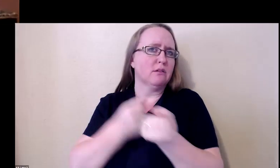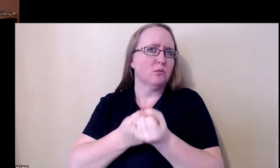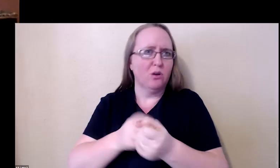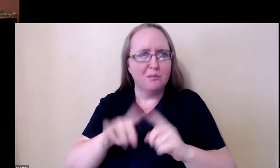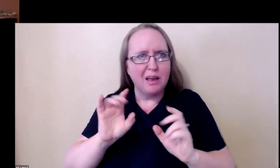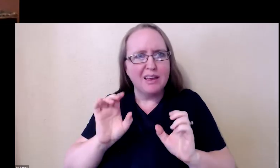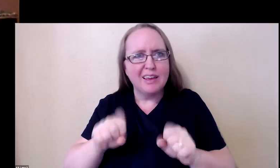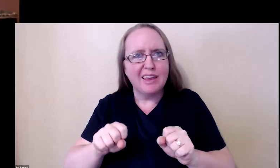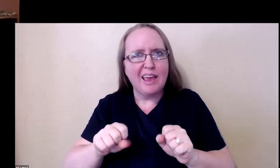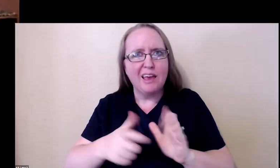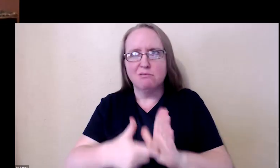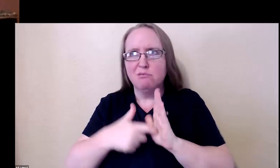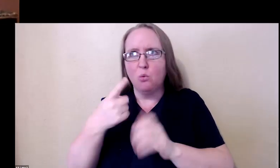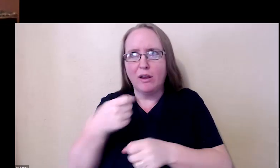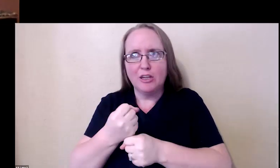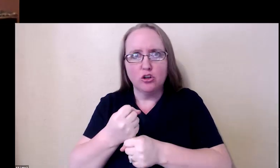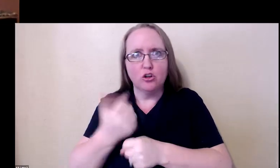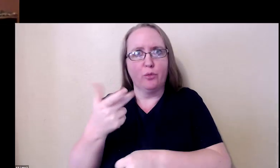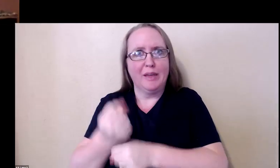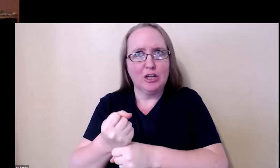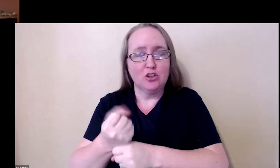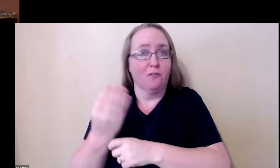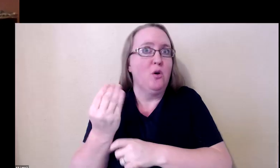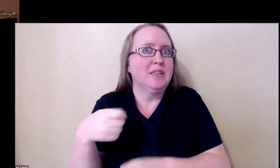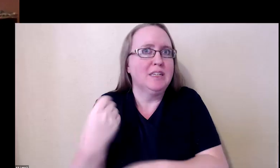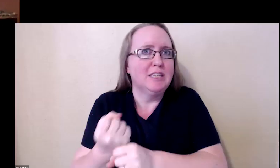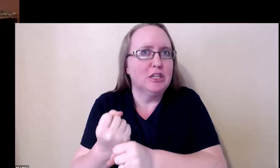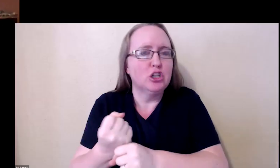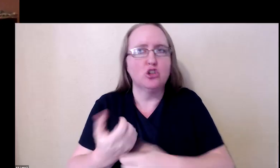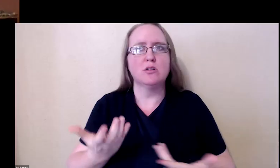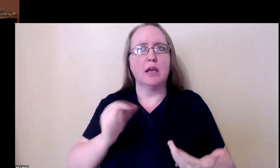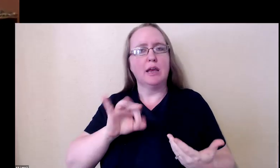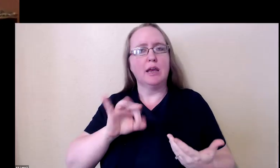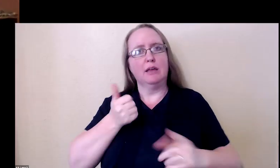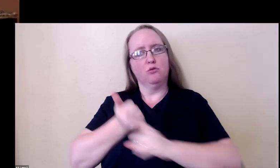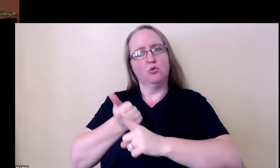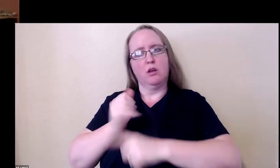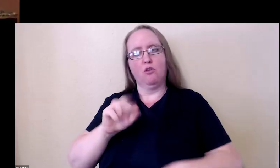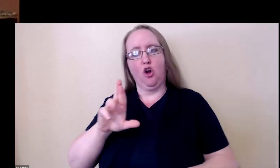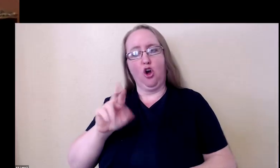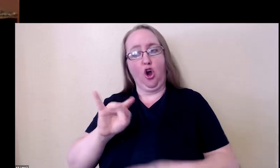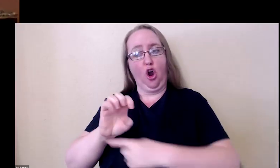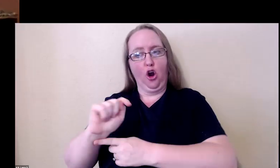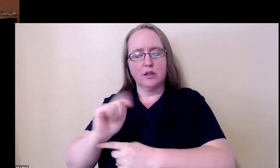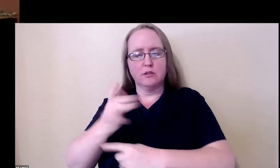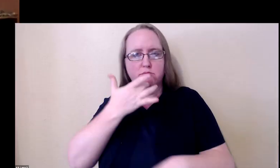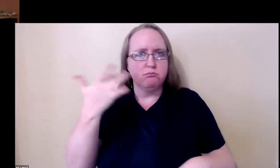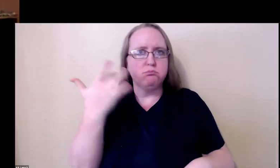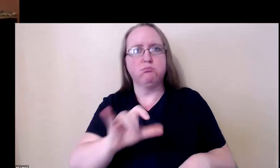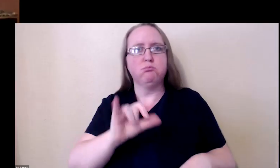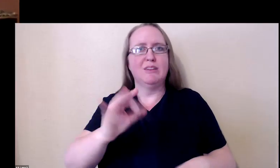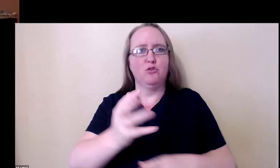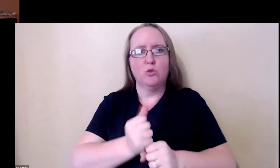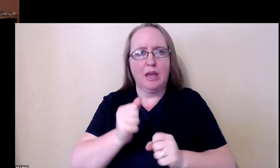a year, 3 years, 14 years, and if you're an artist, you're really lucky if you get it at all. But